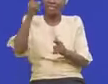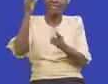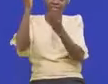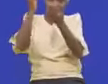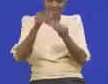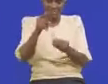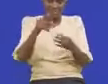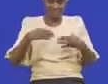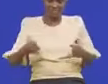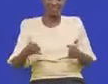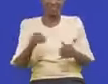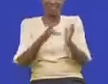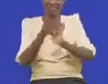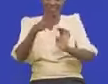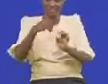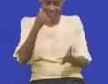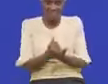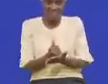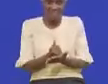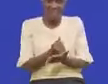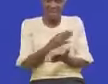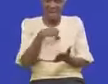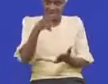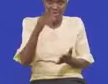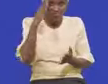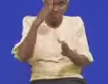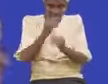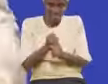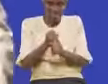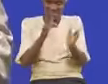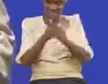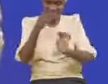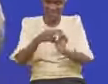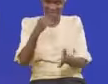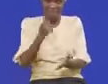Eye do yo ava nao. E la khwe.